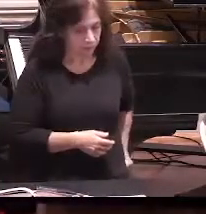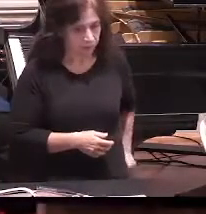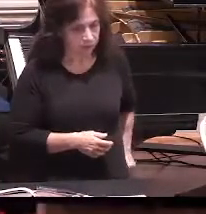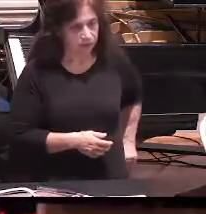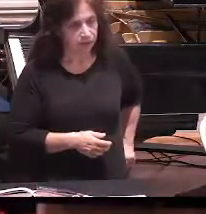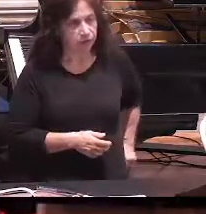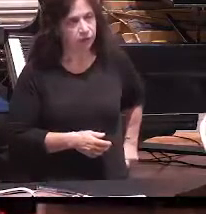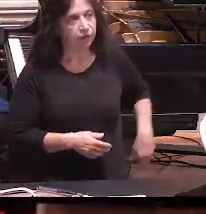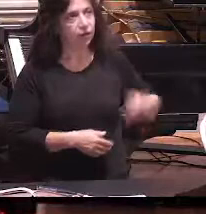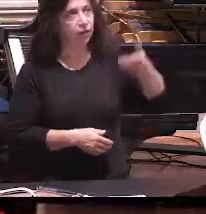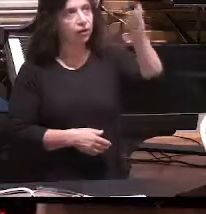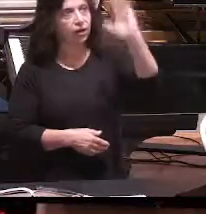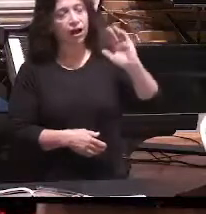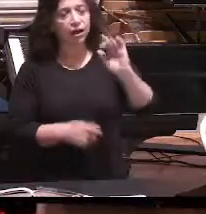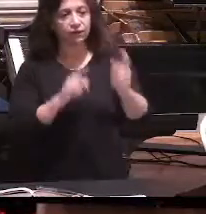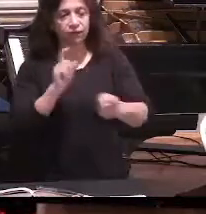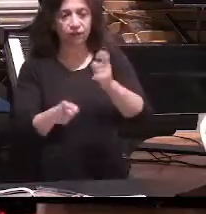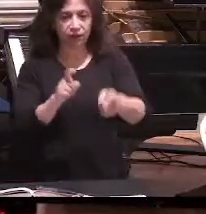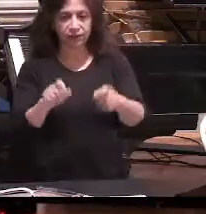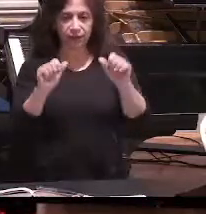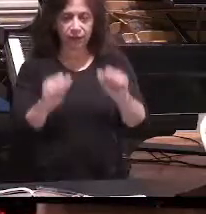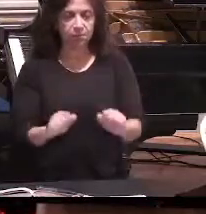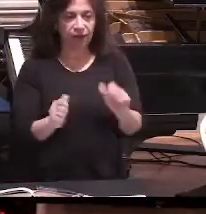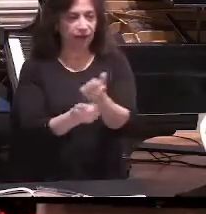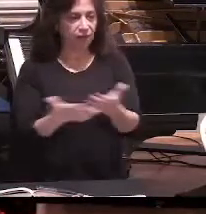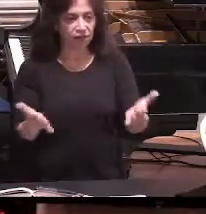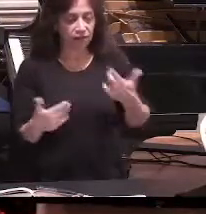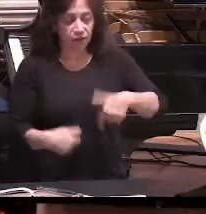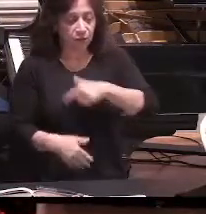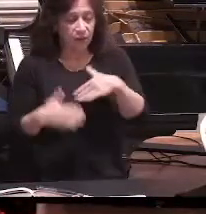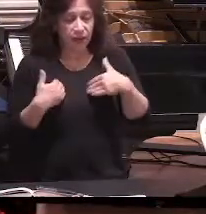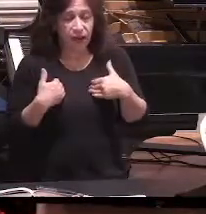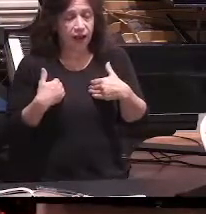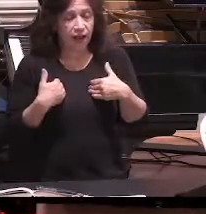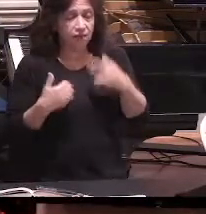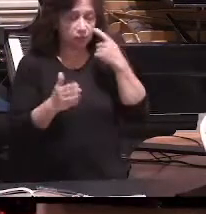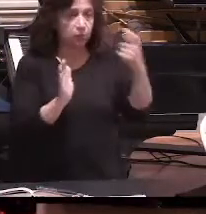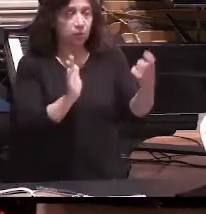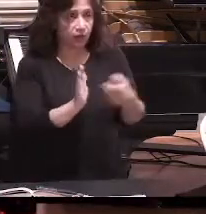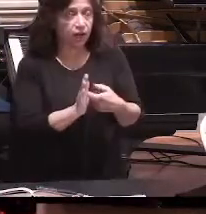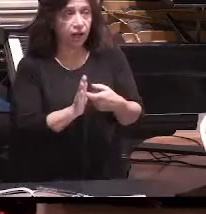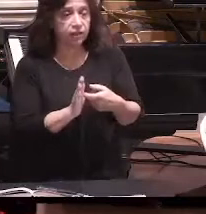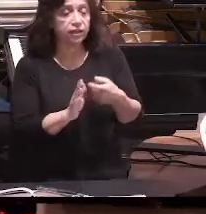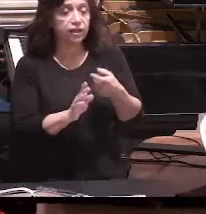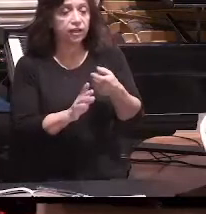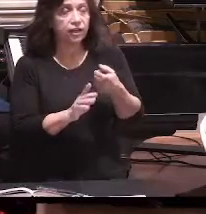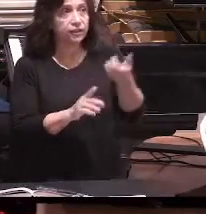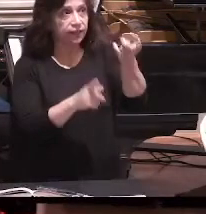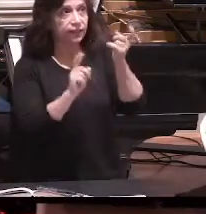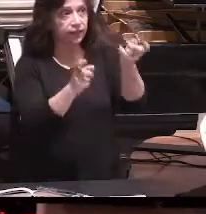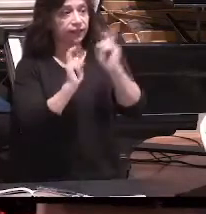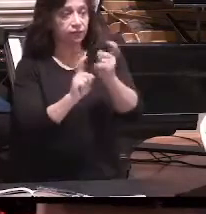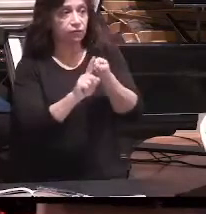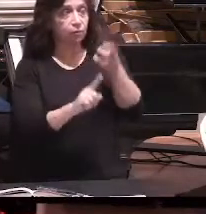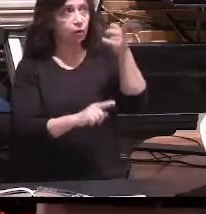God of generosity, may everything we have, we recognize that it is a gift from you.